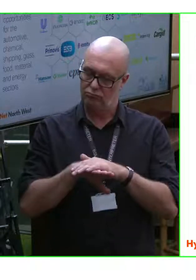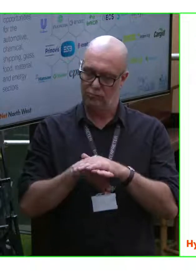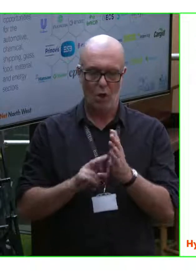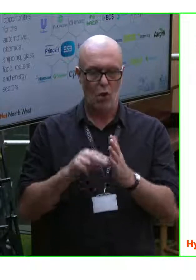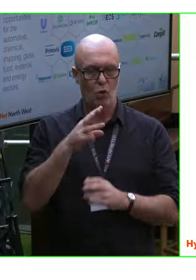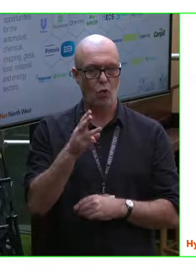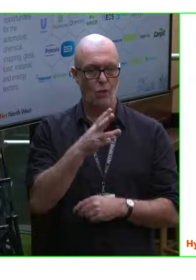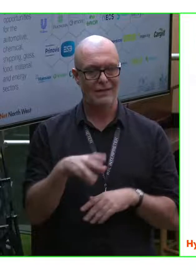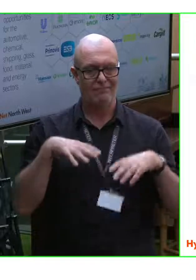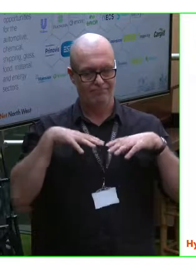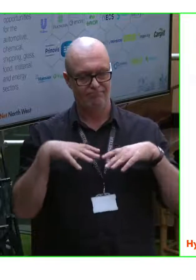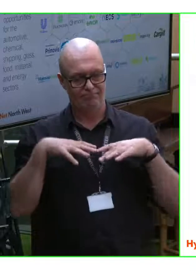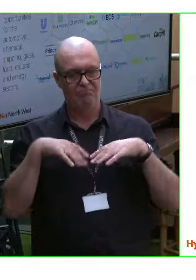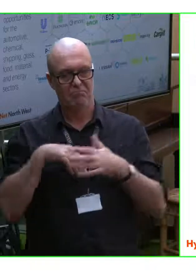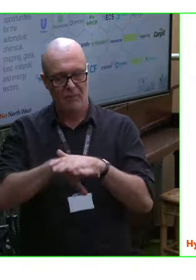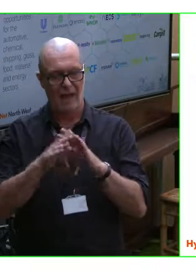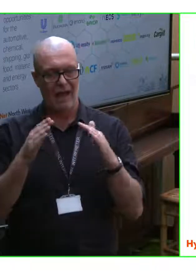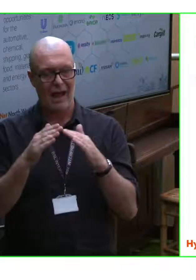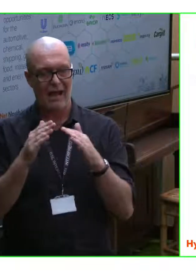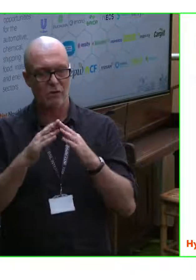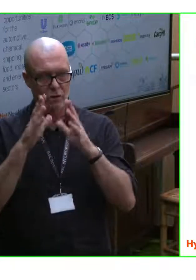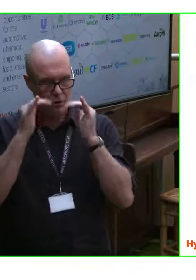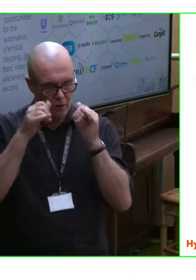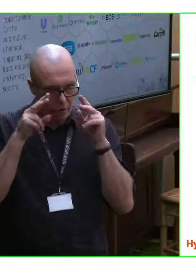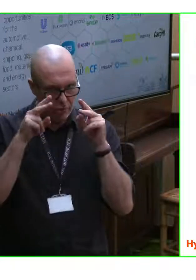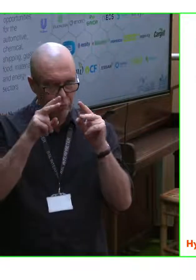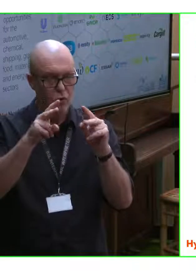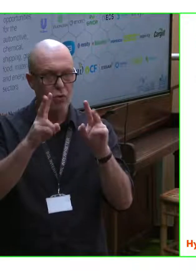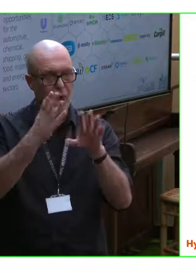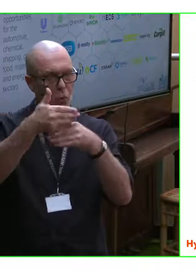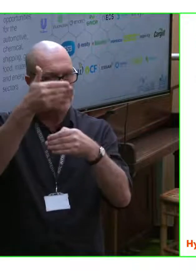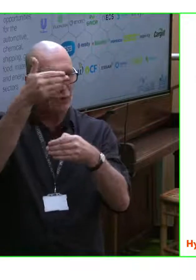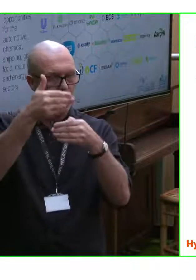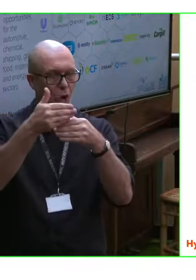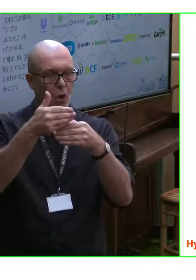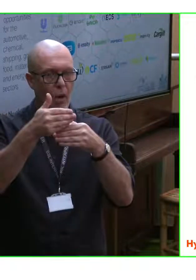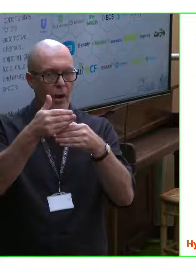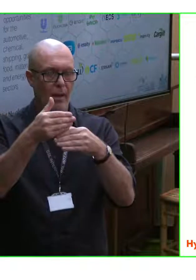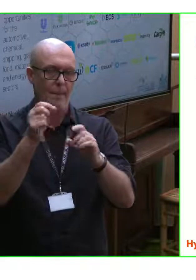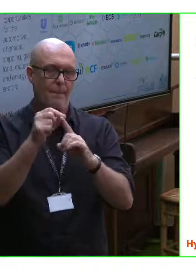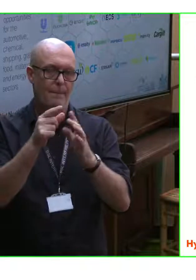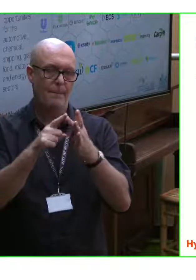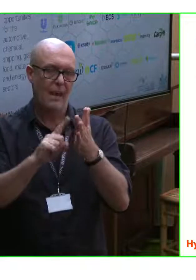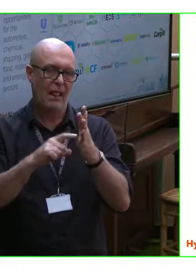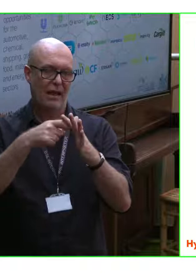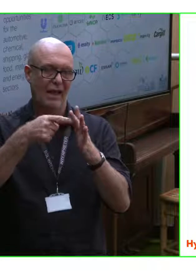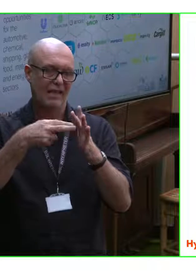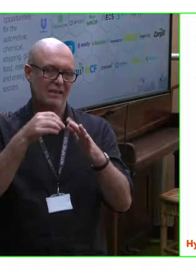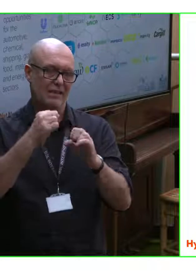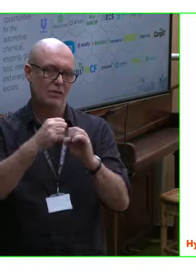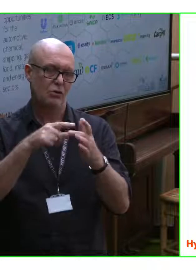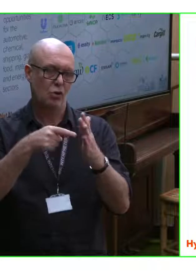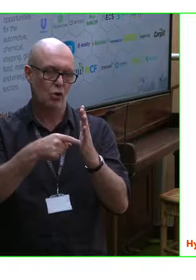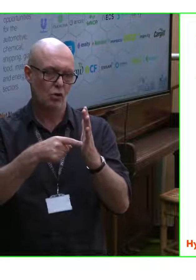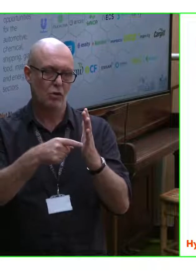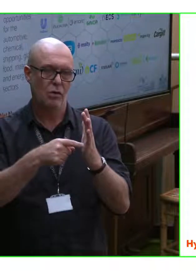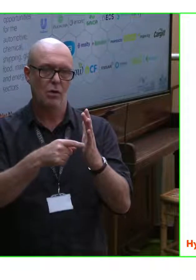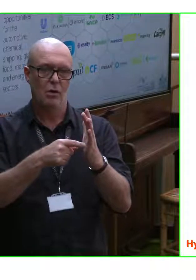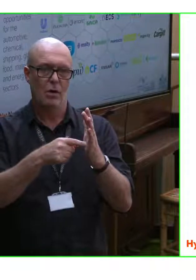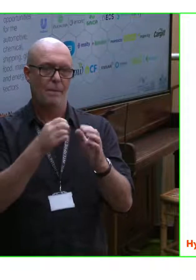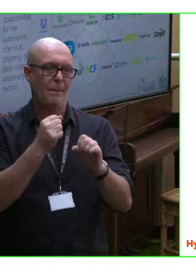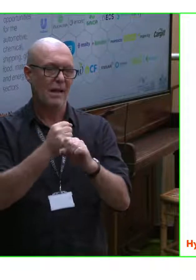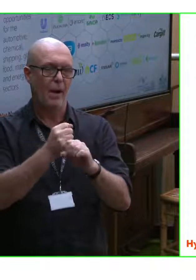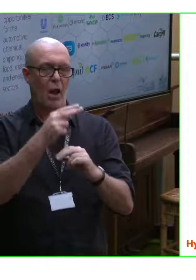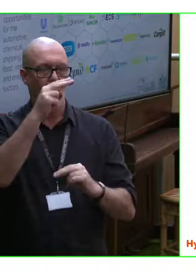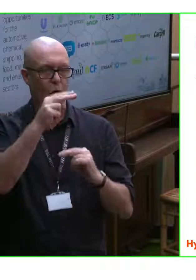through a window made by Pilkingtons using low carbon hydrogen, in window frames made of aluminium coming